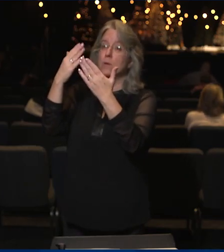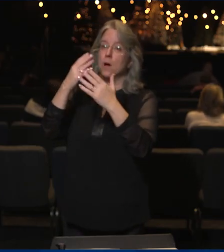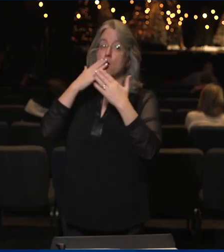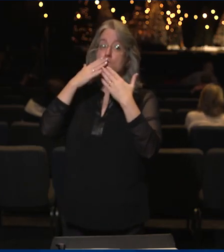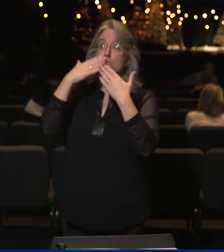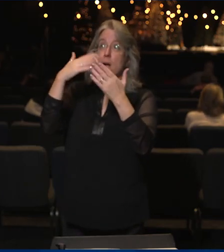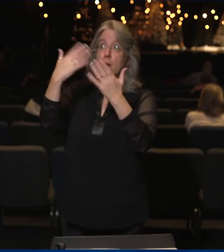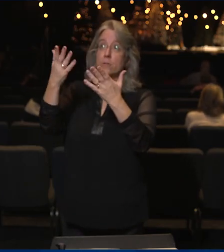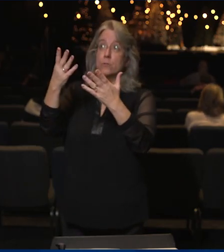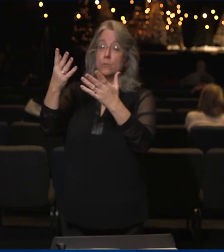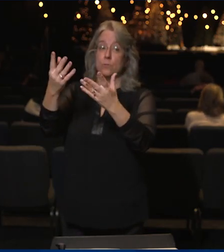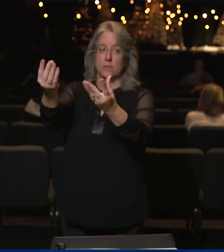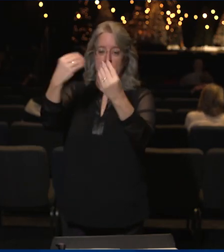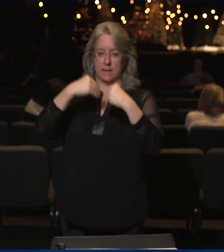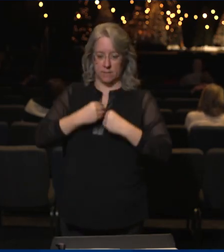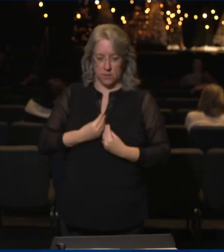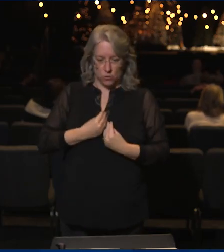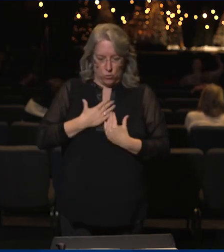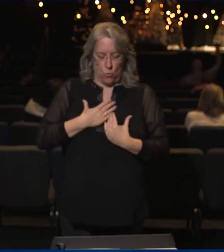Who wants to be joyful?